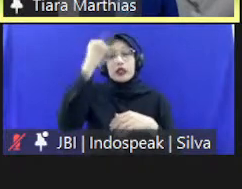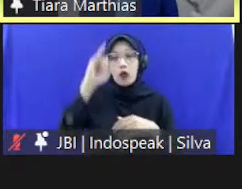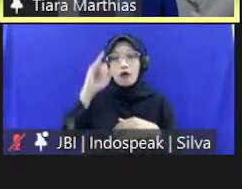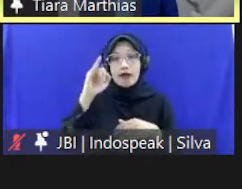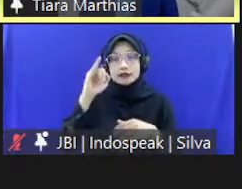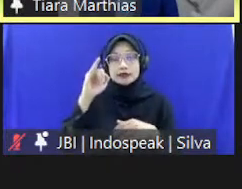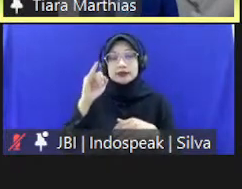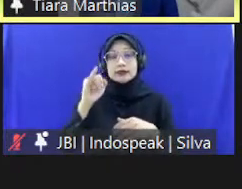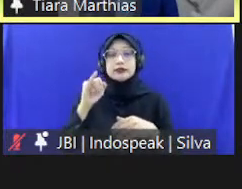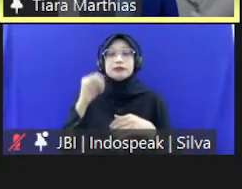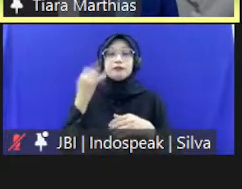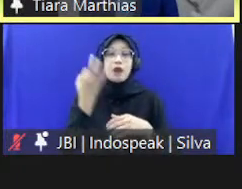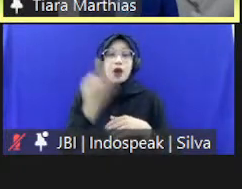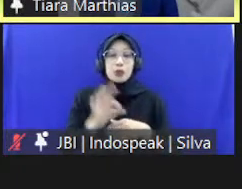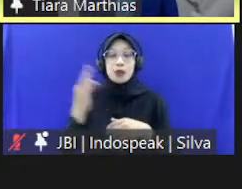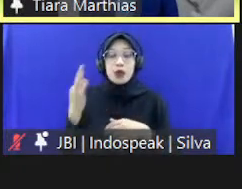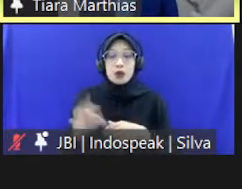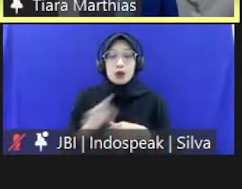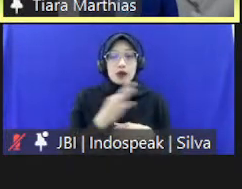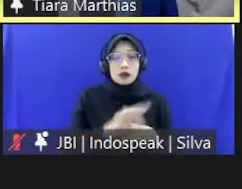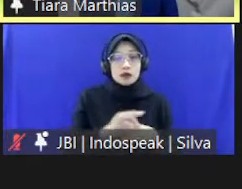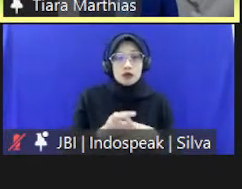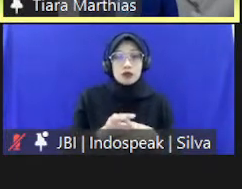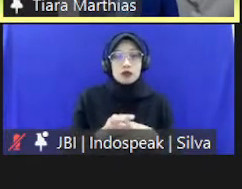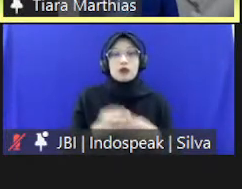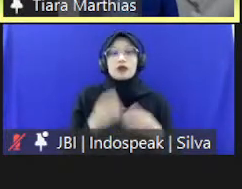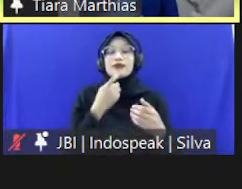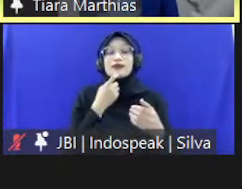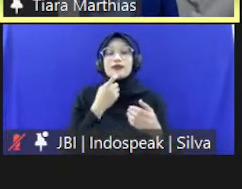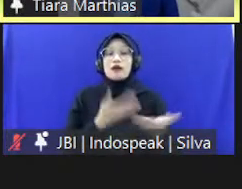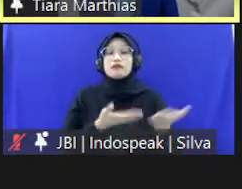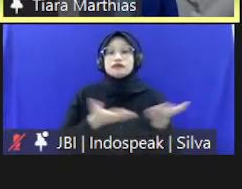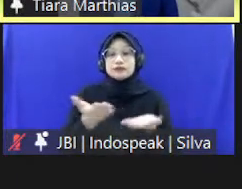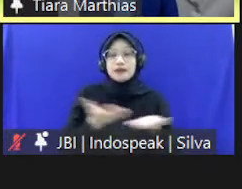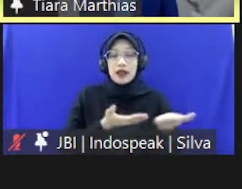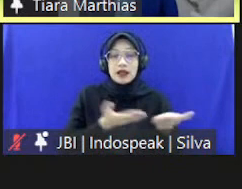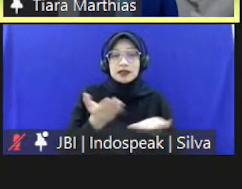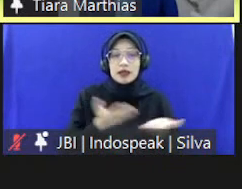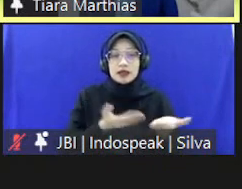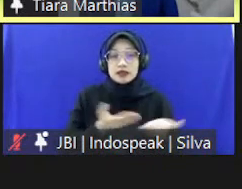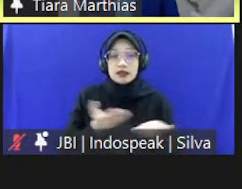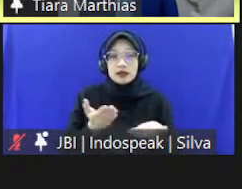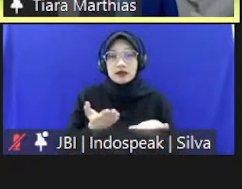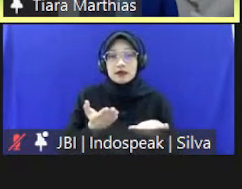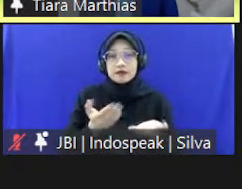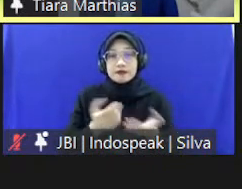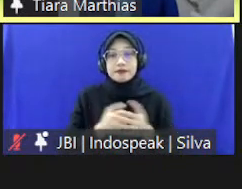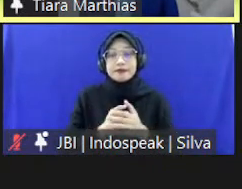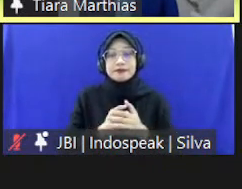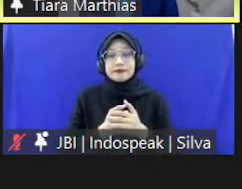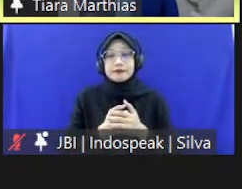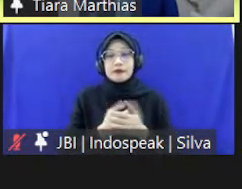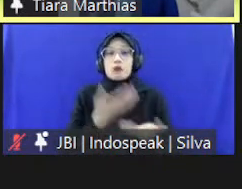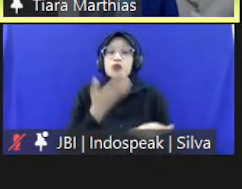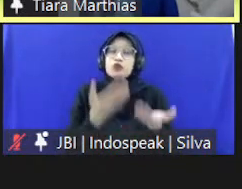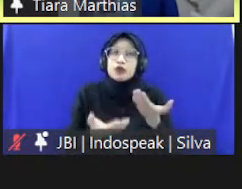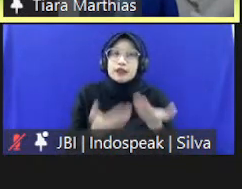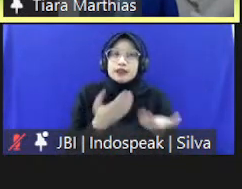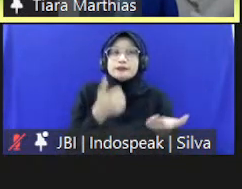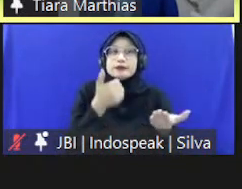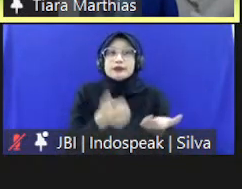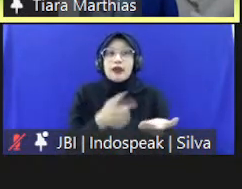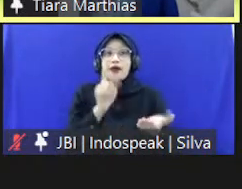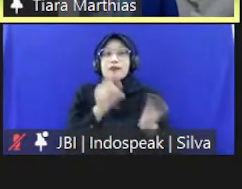like telehealth and alternative service delivery points should be explored a bit more. Maybe home care